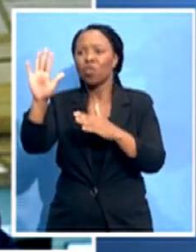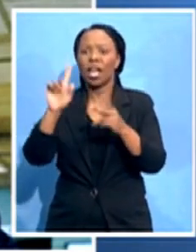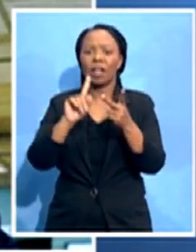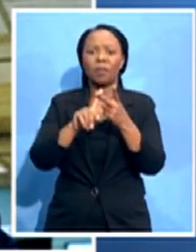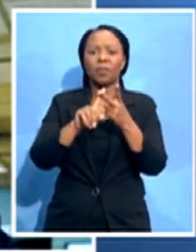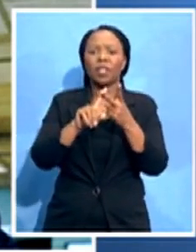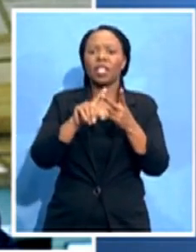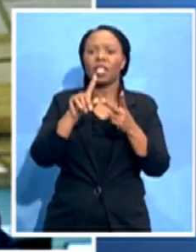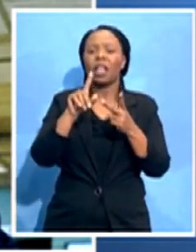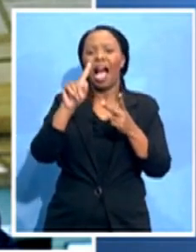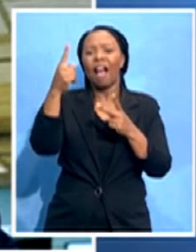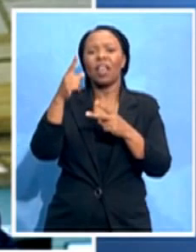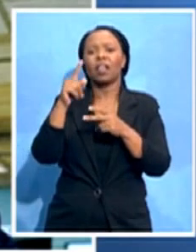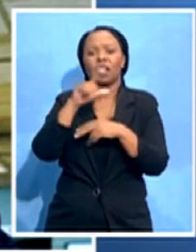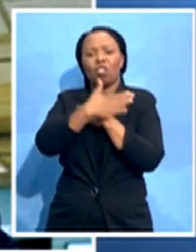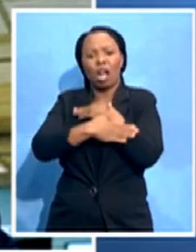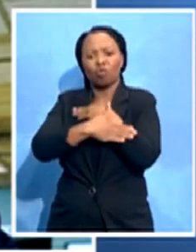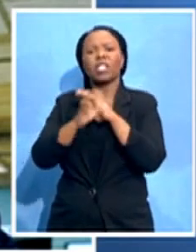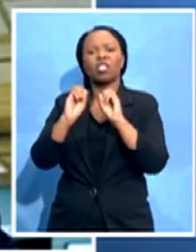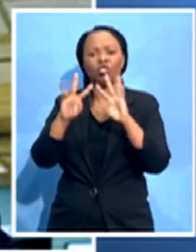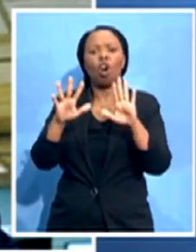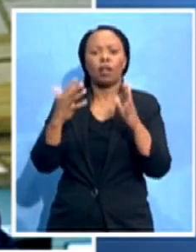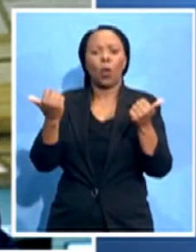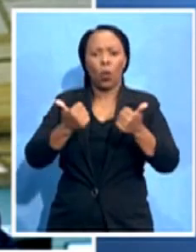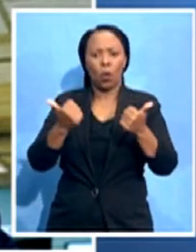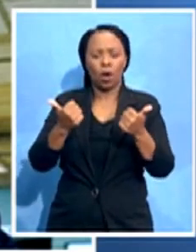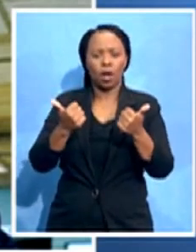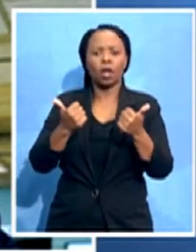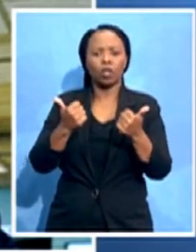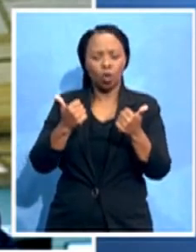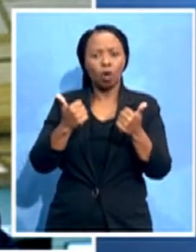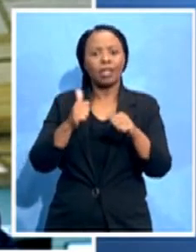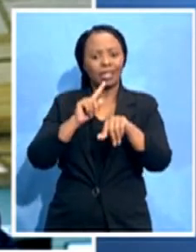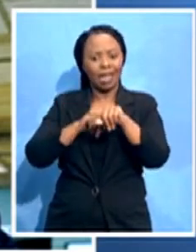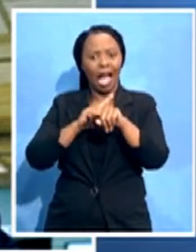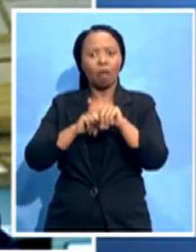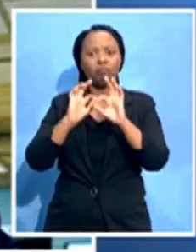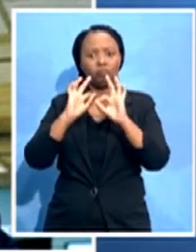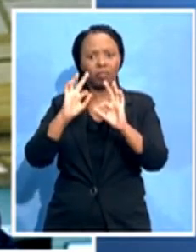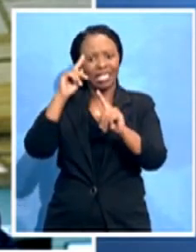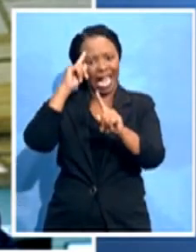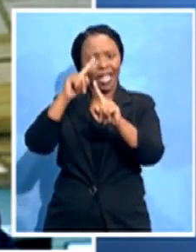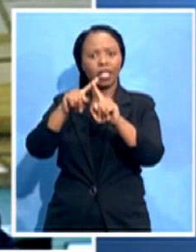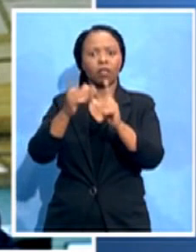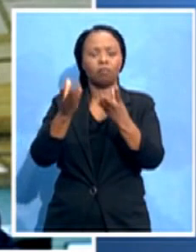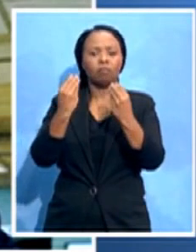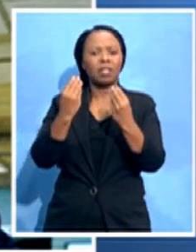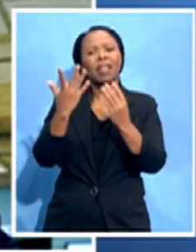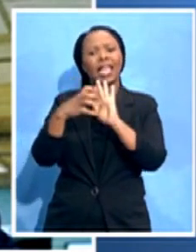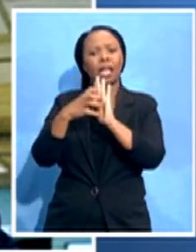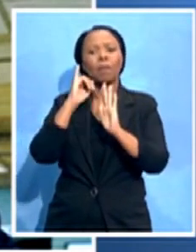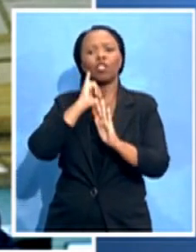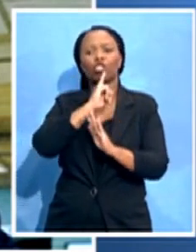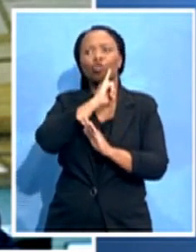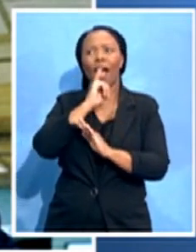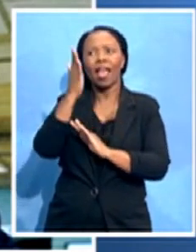are well on course to meet the target. I mean, take for an example, Israel. Israel has vaccinated almost